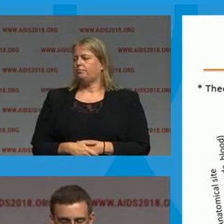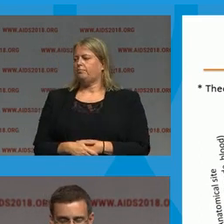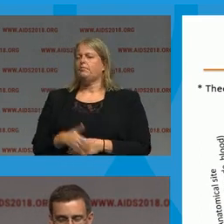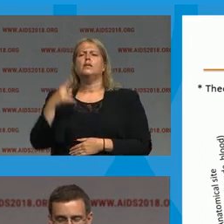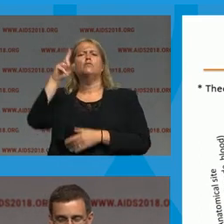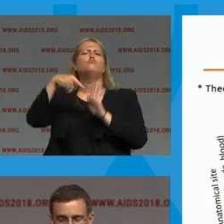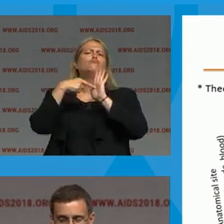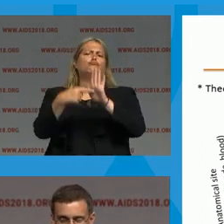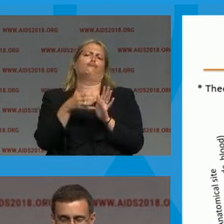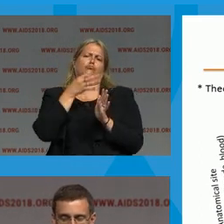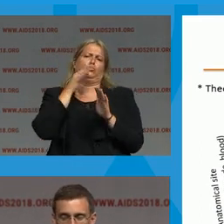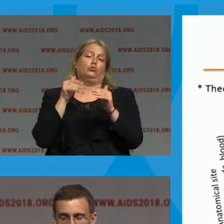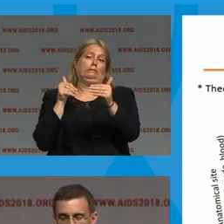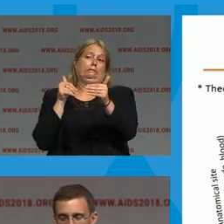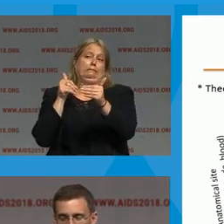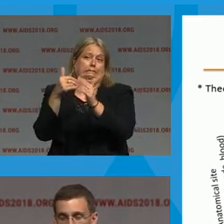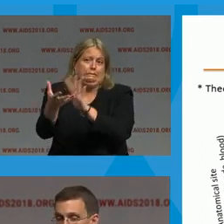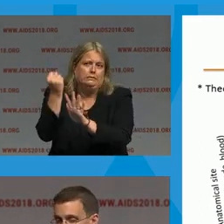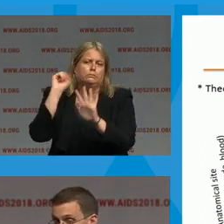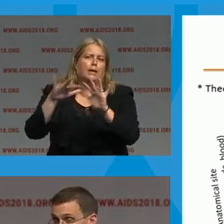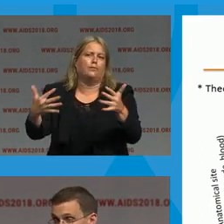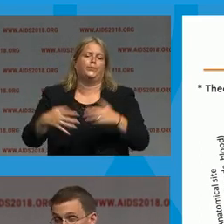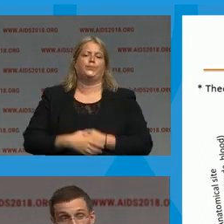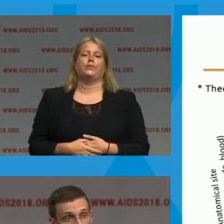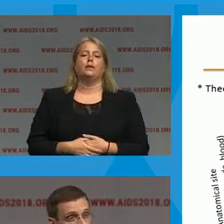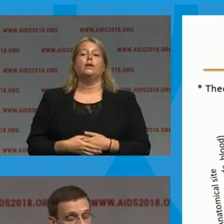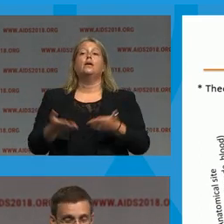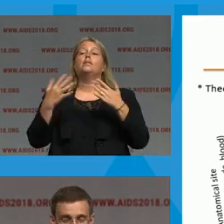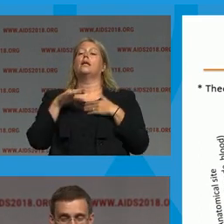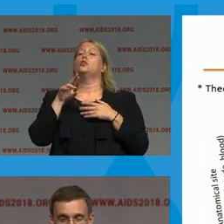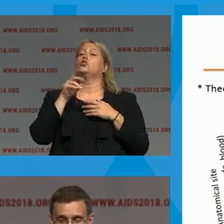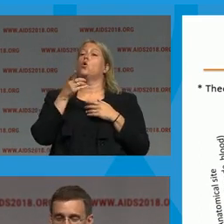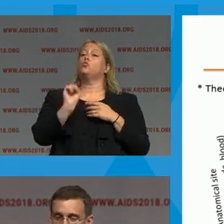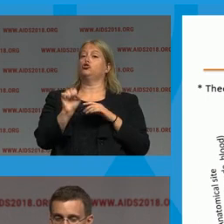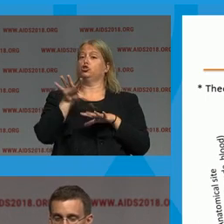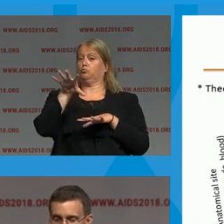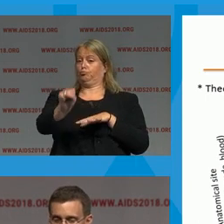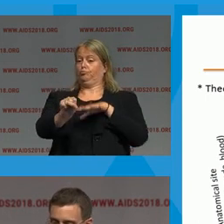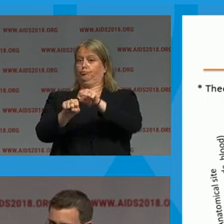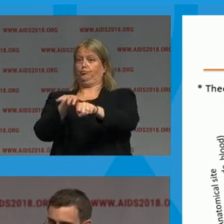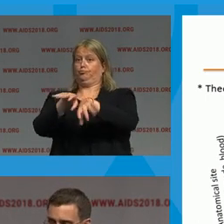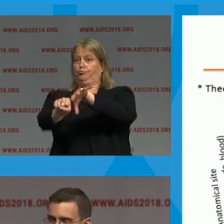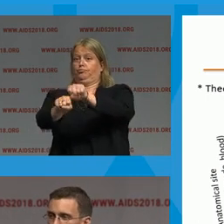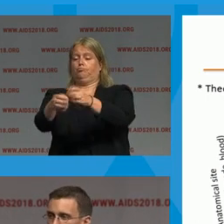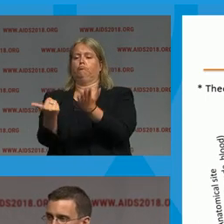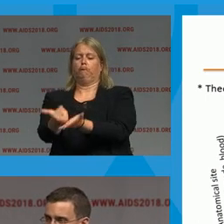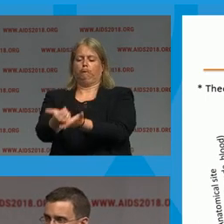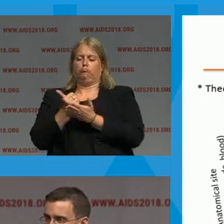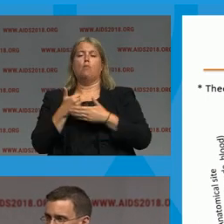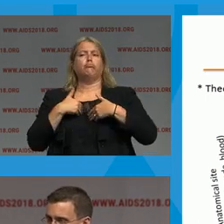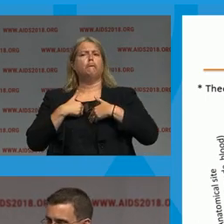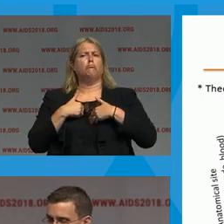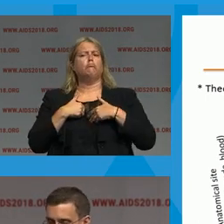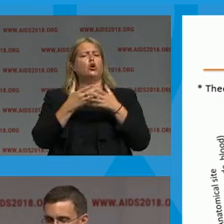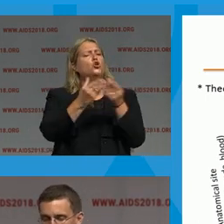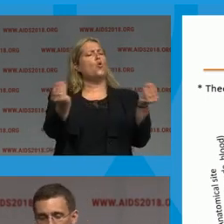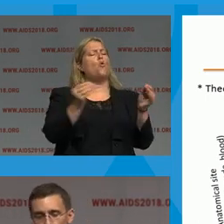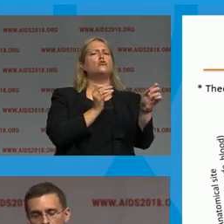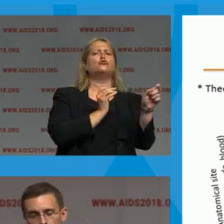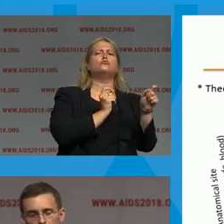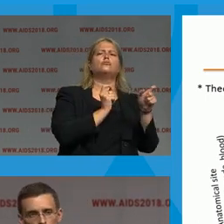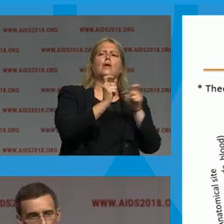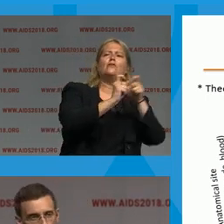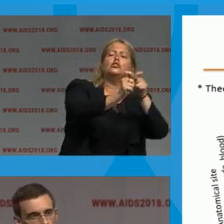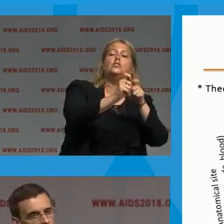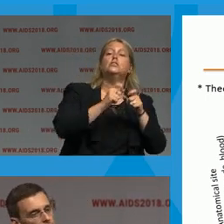getting closer on this. So identifying these nodes is going to help guide our cure strategies. And unfortunately, until we have this full